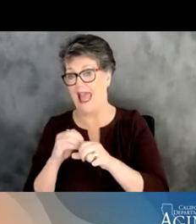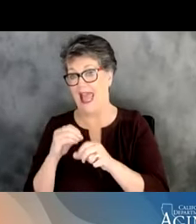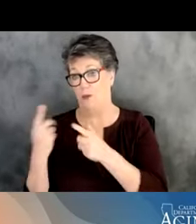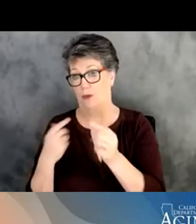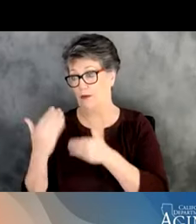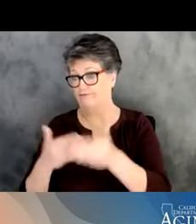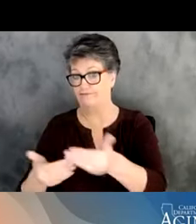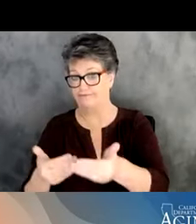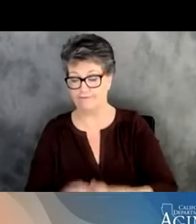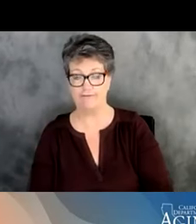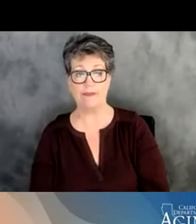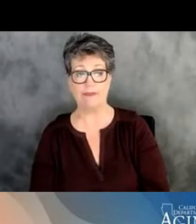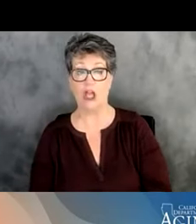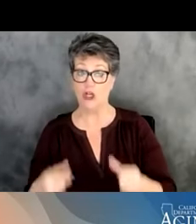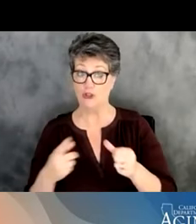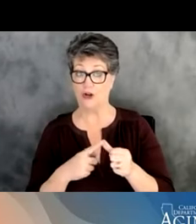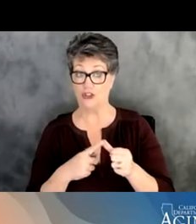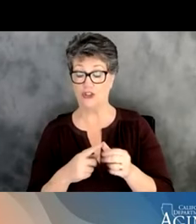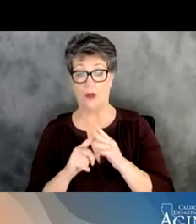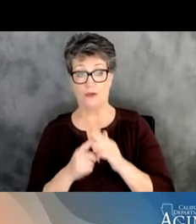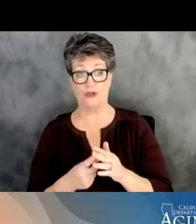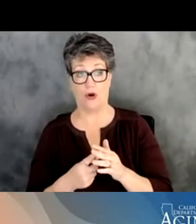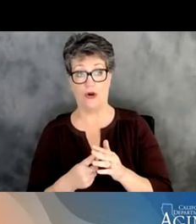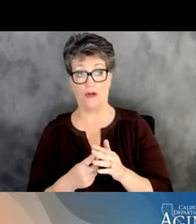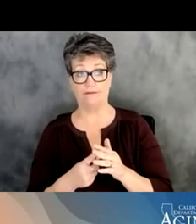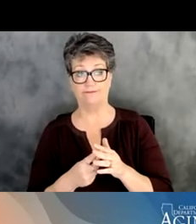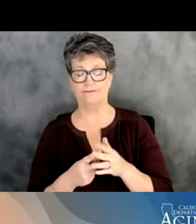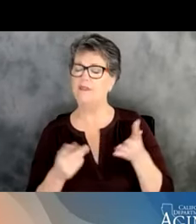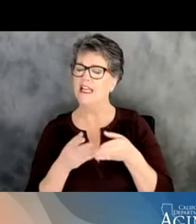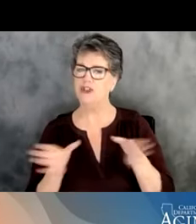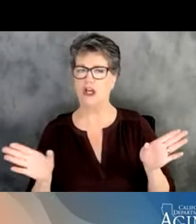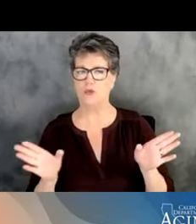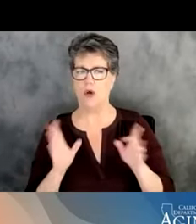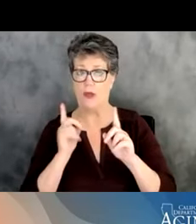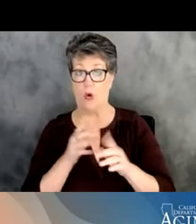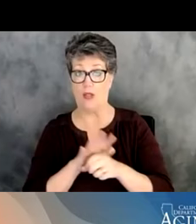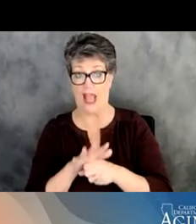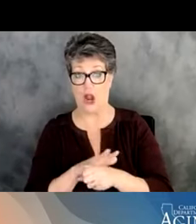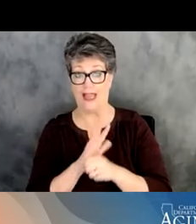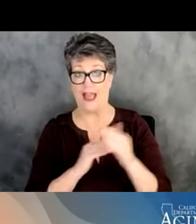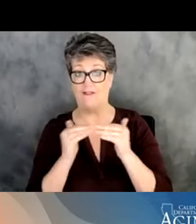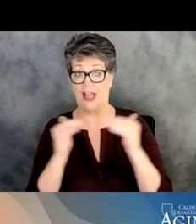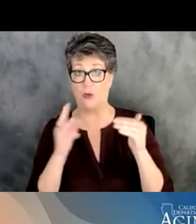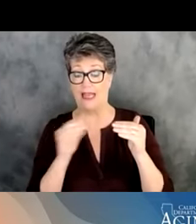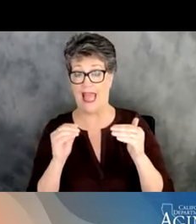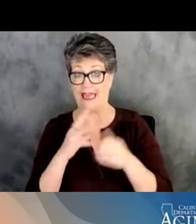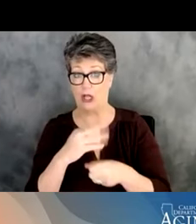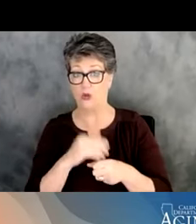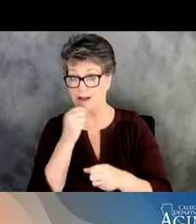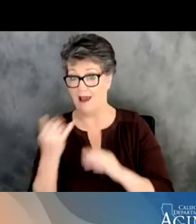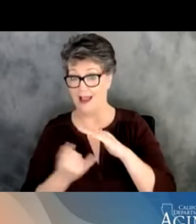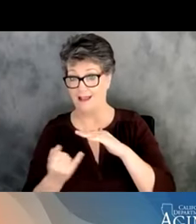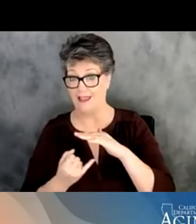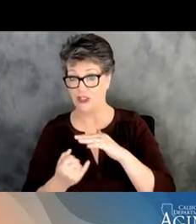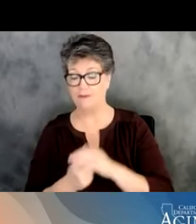made. First, I'll just start out with, in general, the goal area of equity and inclusion, not isolation, is that there